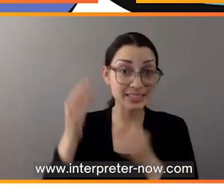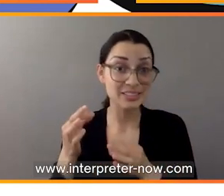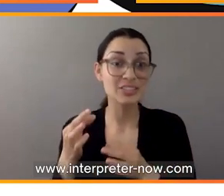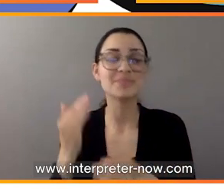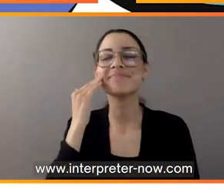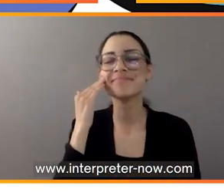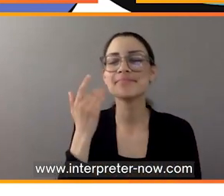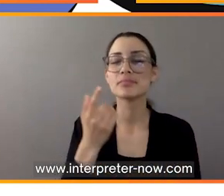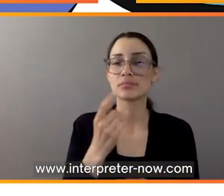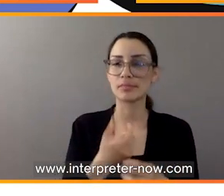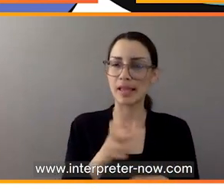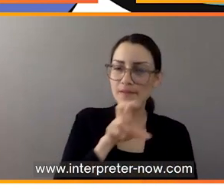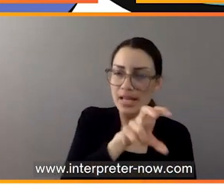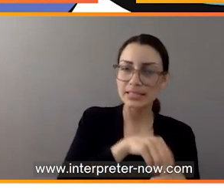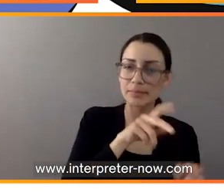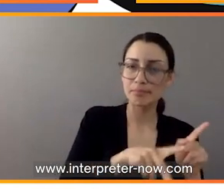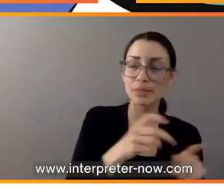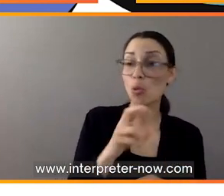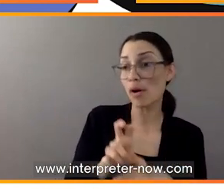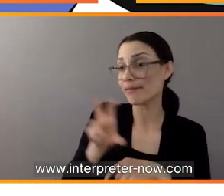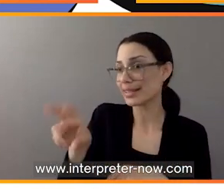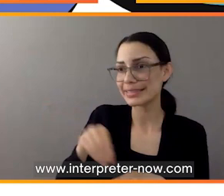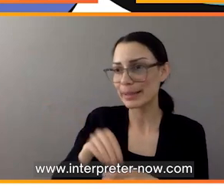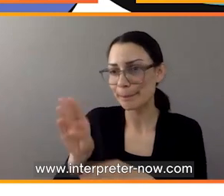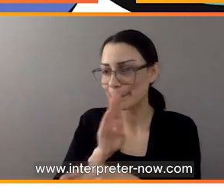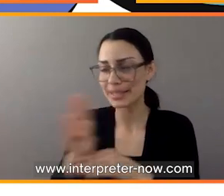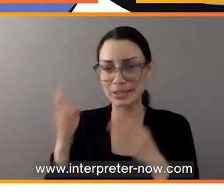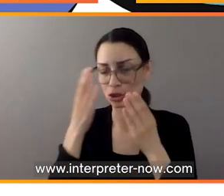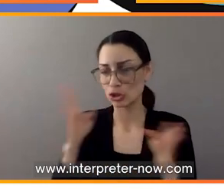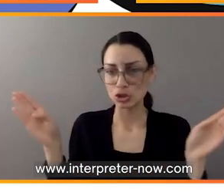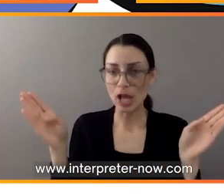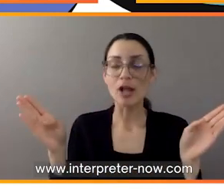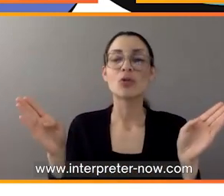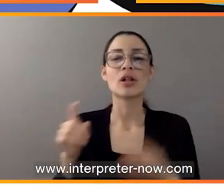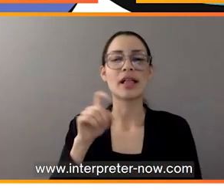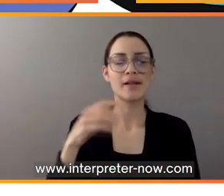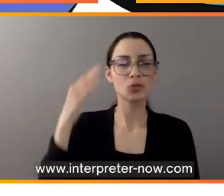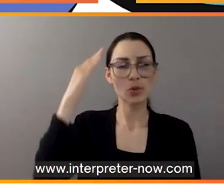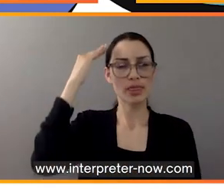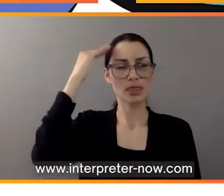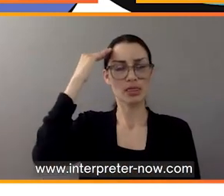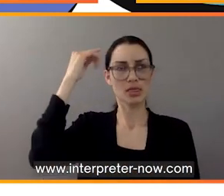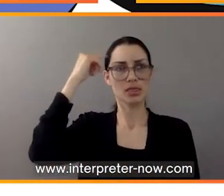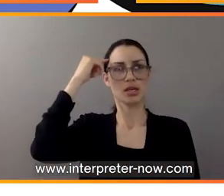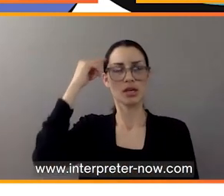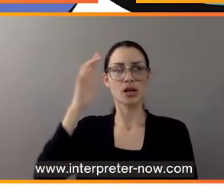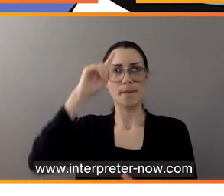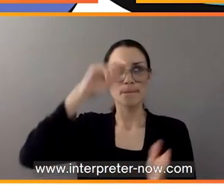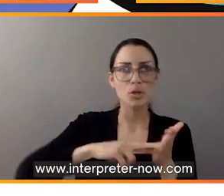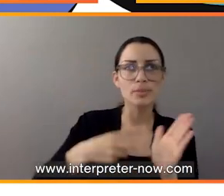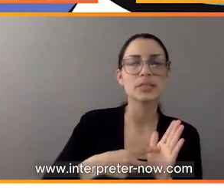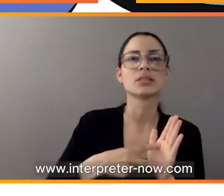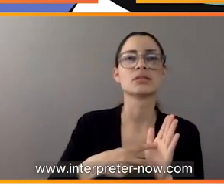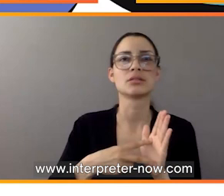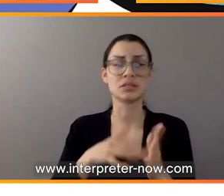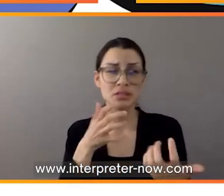decision-making for the company, as we made investments in people or just investments in the business in general, you know, when you roll that through the lens of